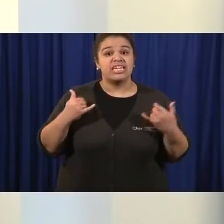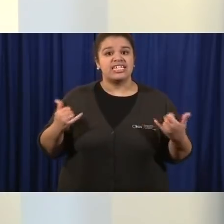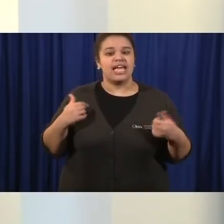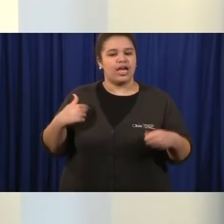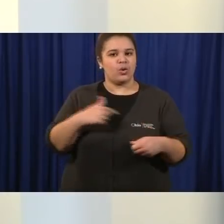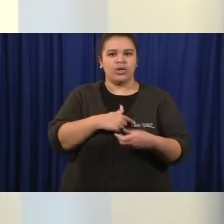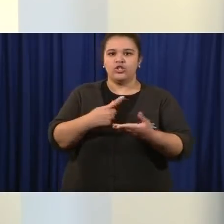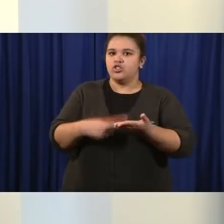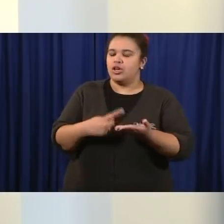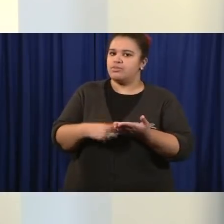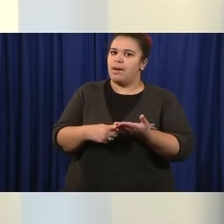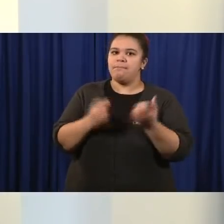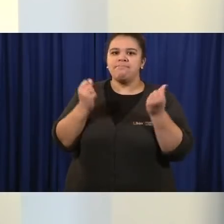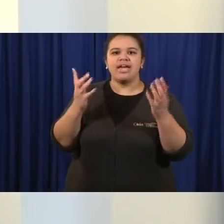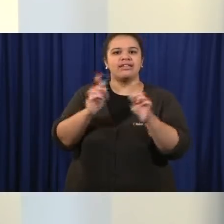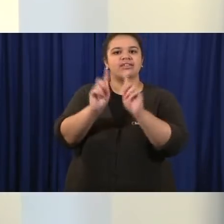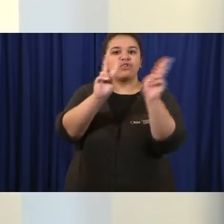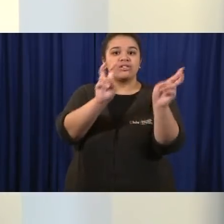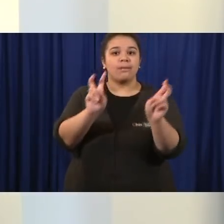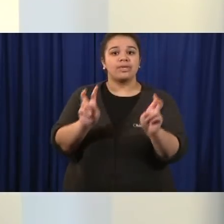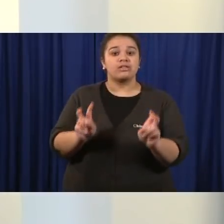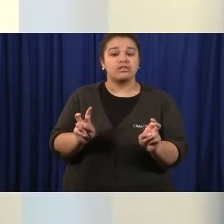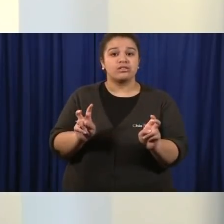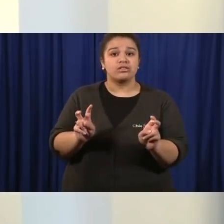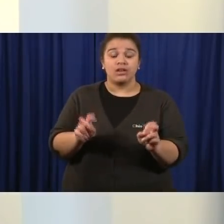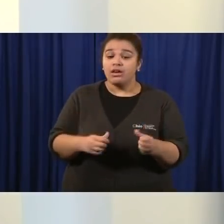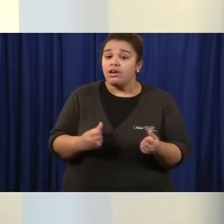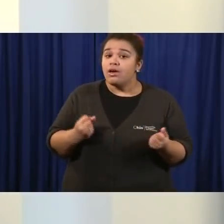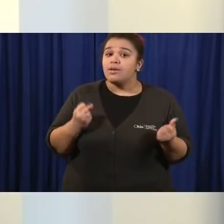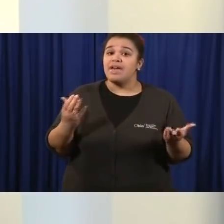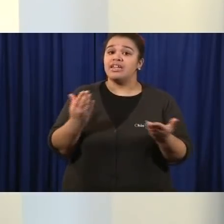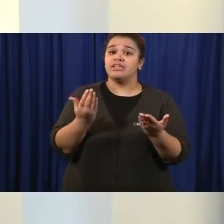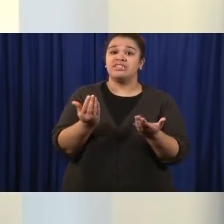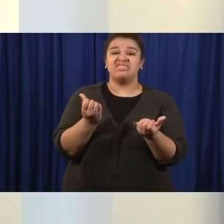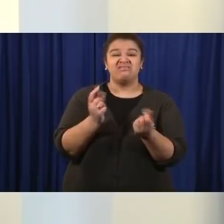lot of people that could be flooding back into society.